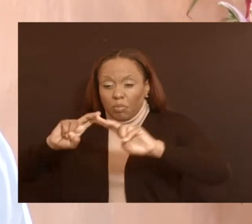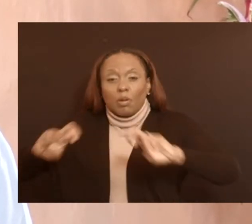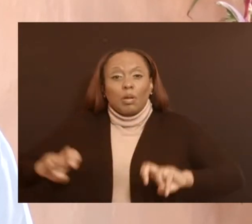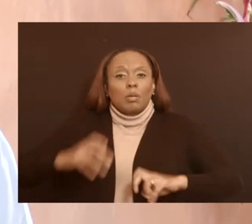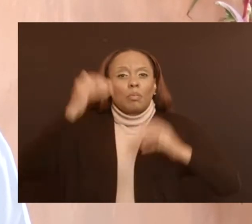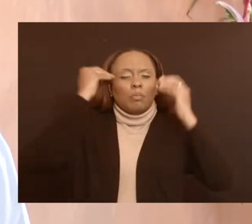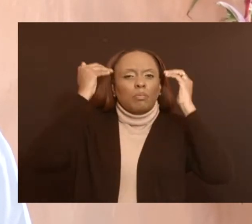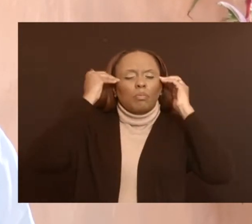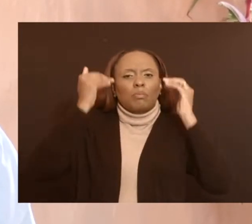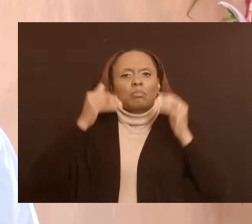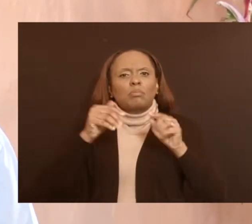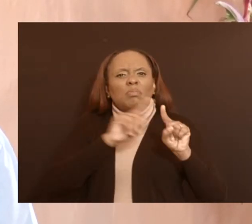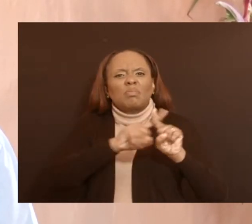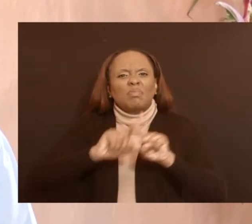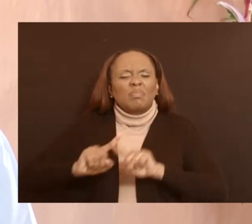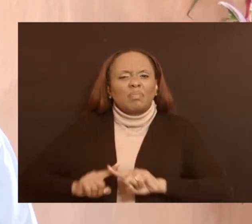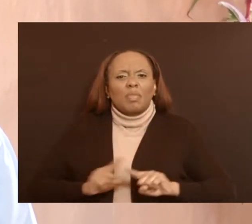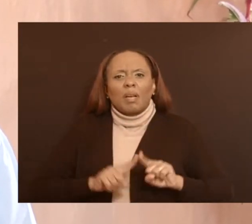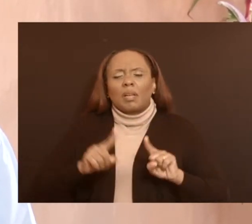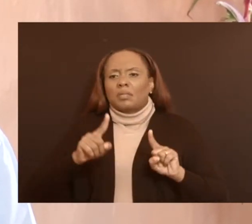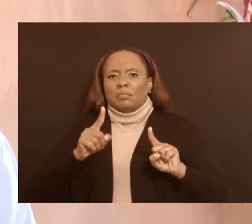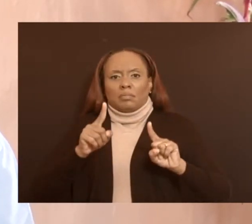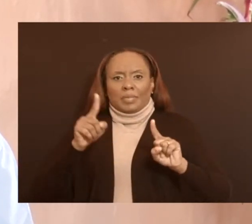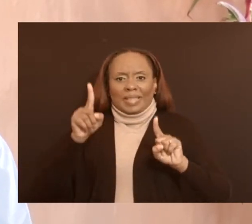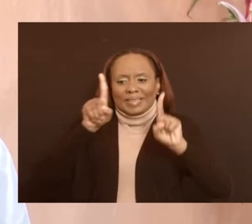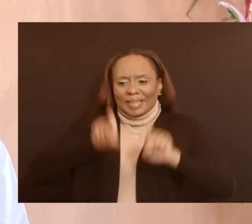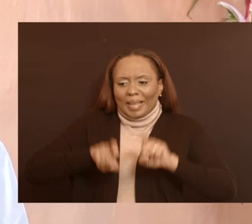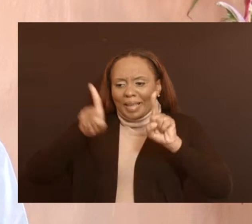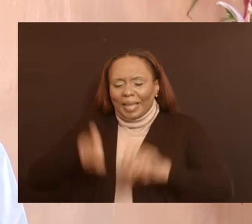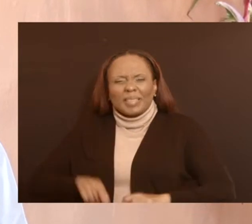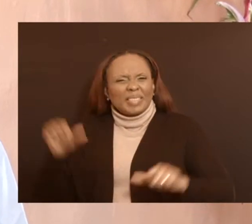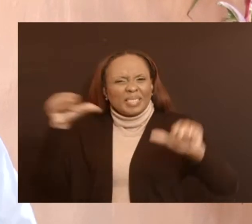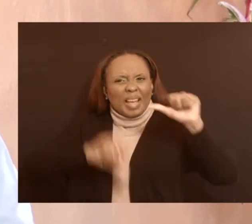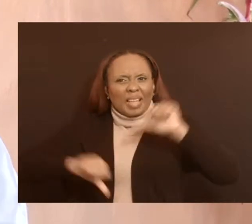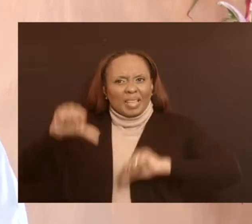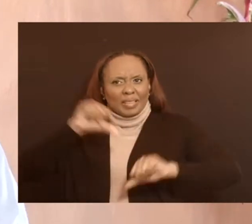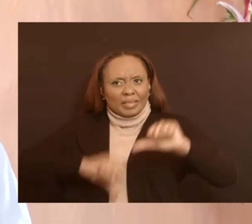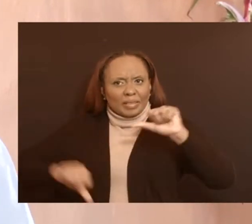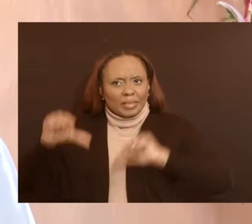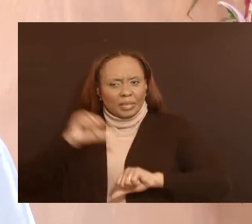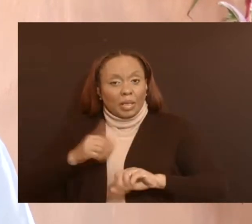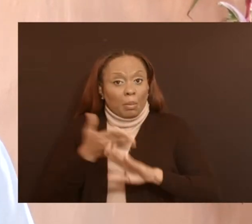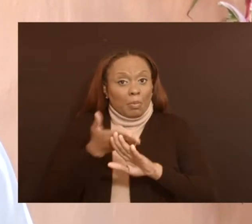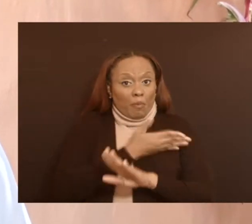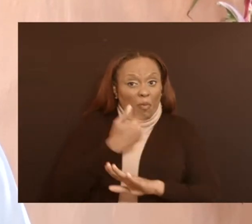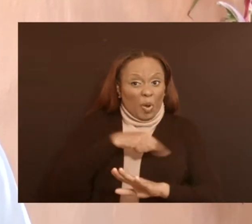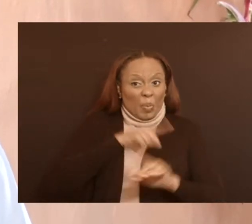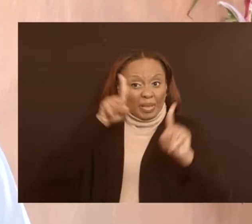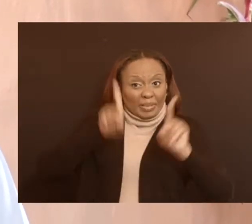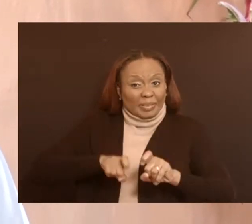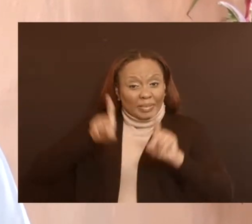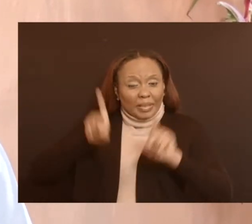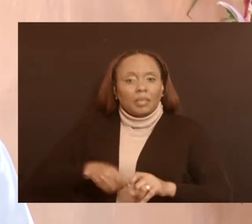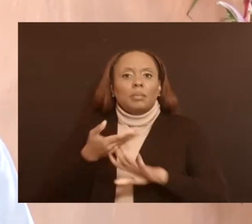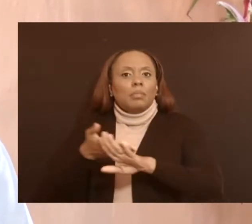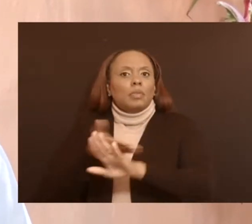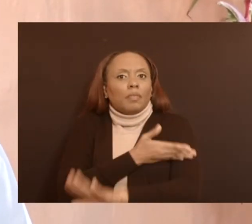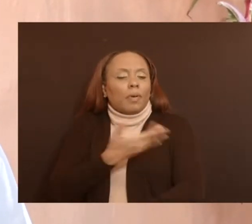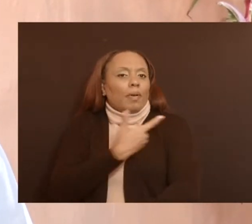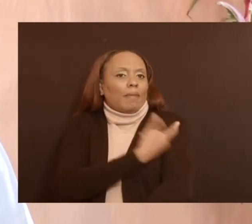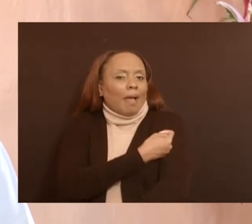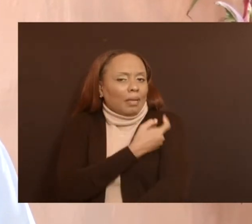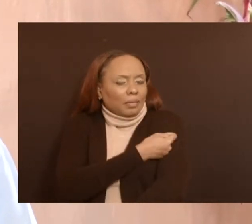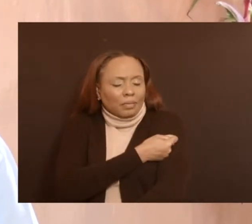interventions. That is the things that we were doing before we were able to do a lot of testing, before vaccines were